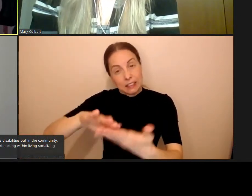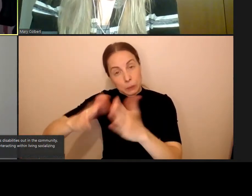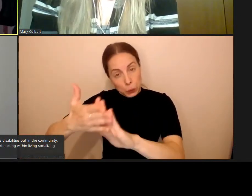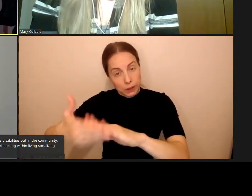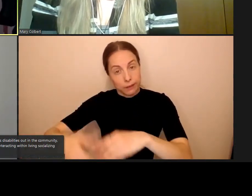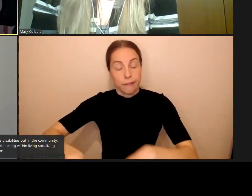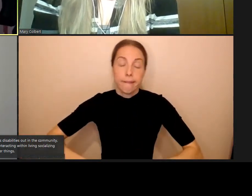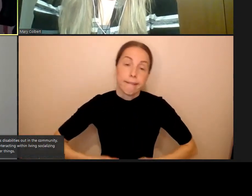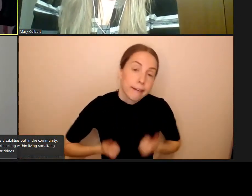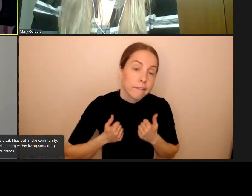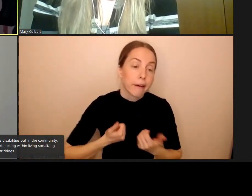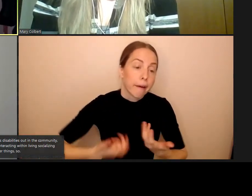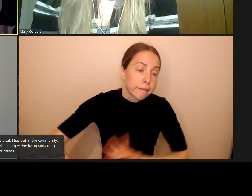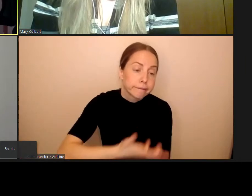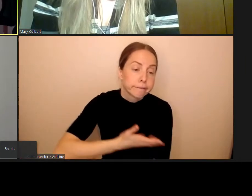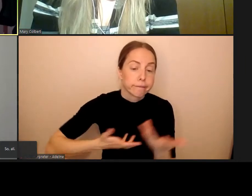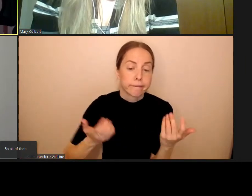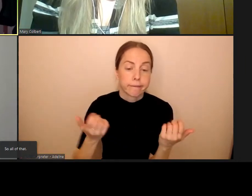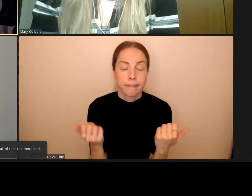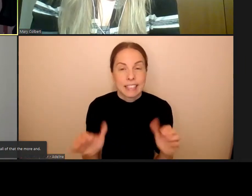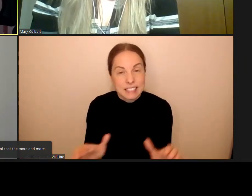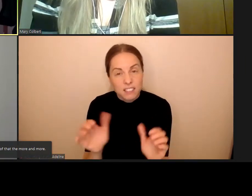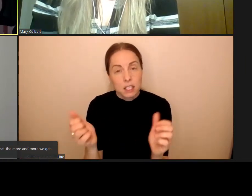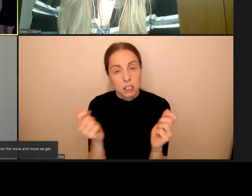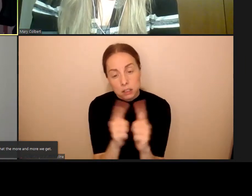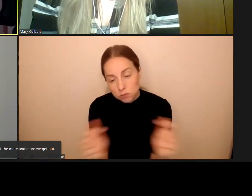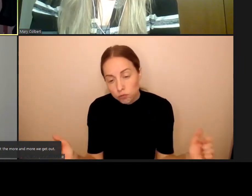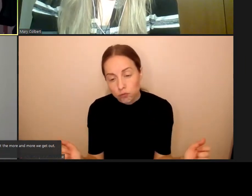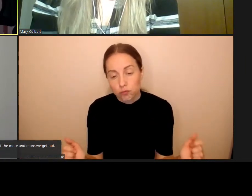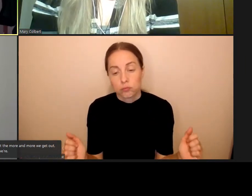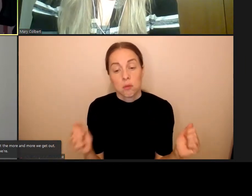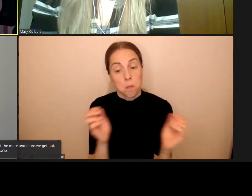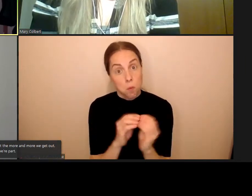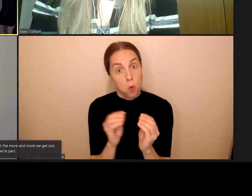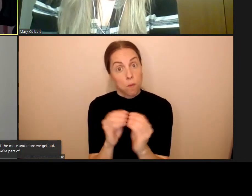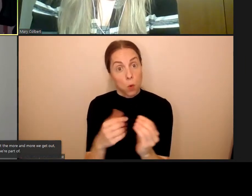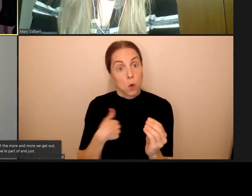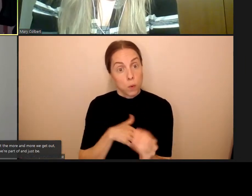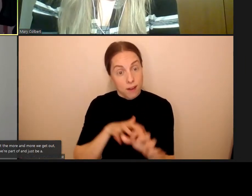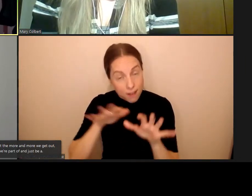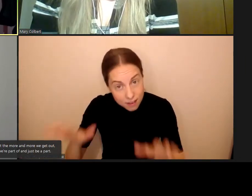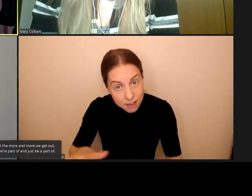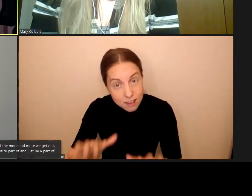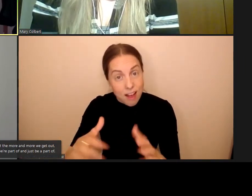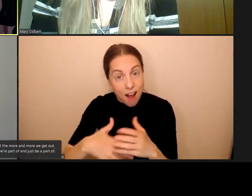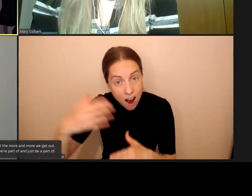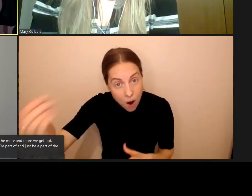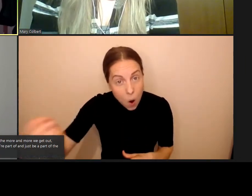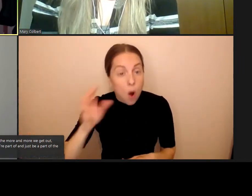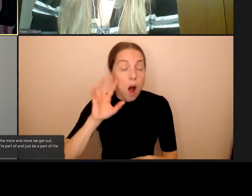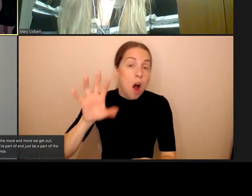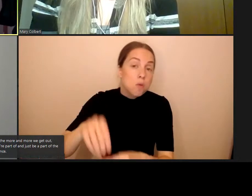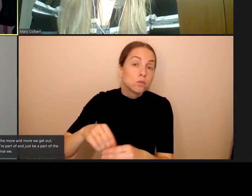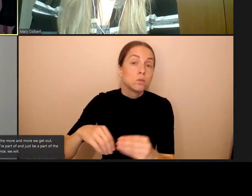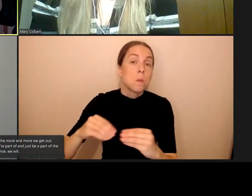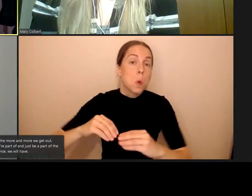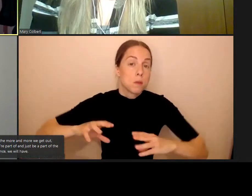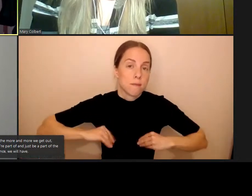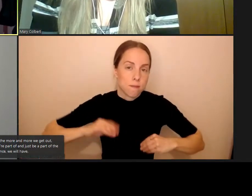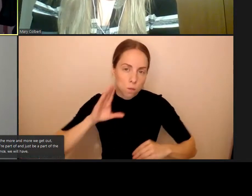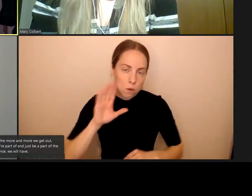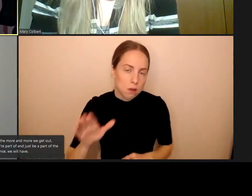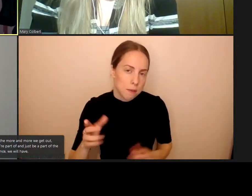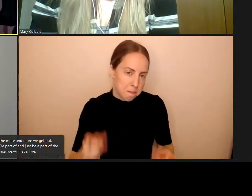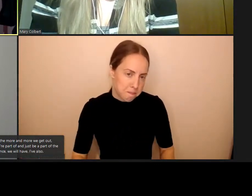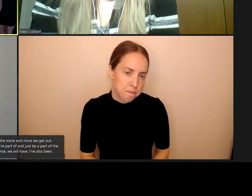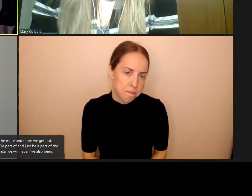activities, other things. So all of that, the more and more we get out and we're part of and just be a part of, the more acceptance we will have.